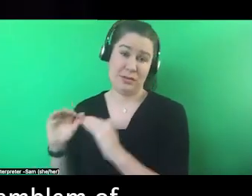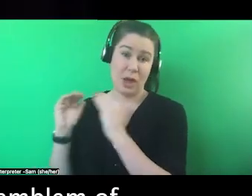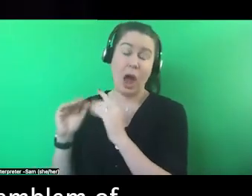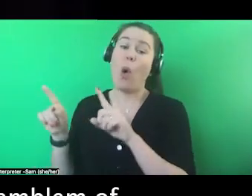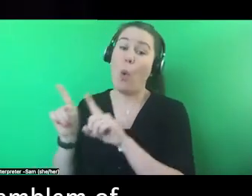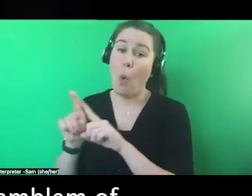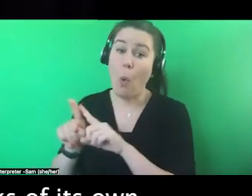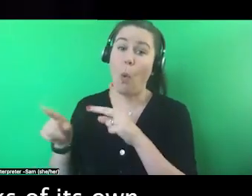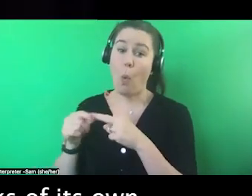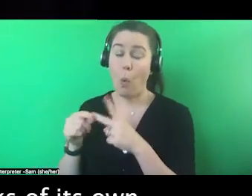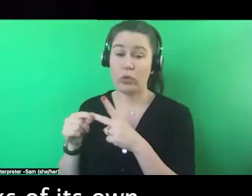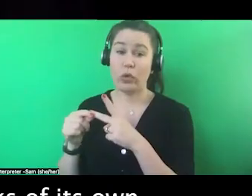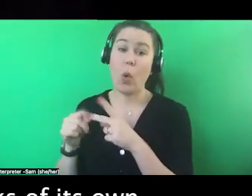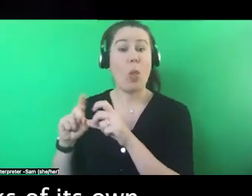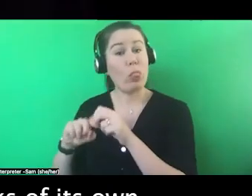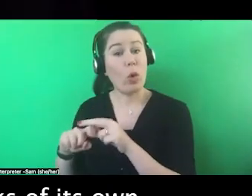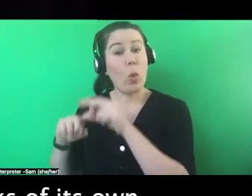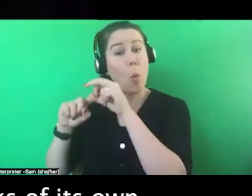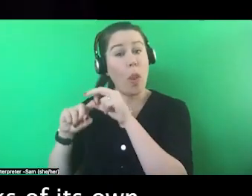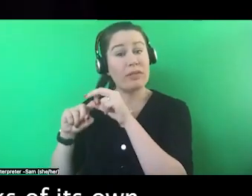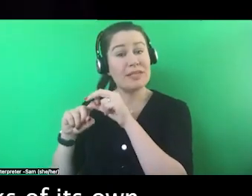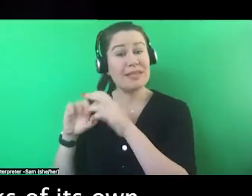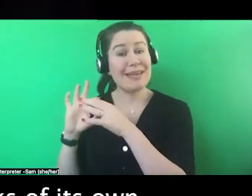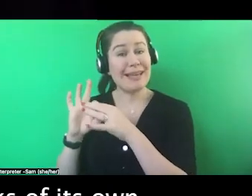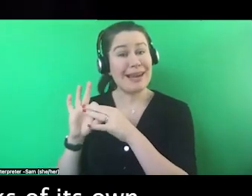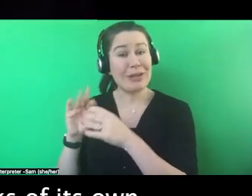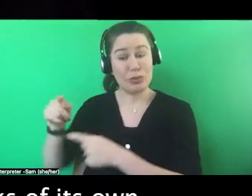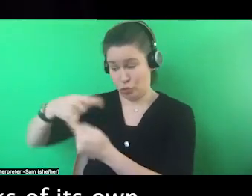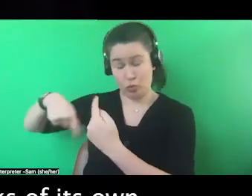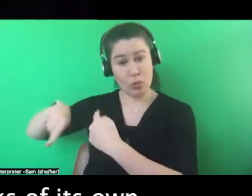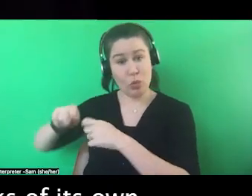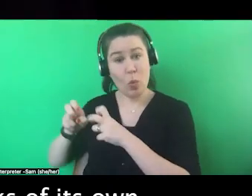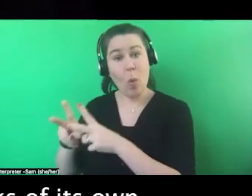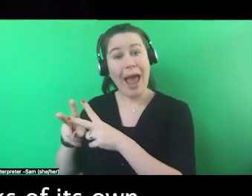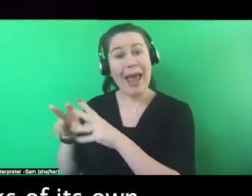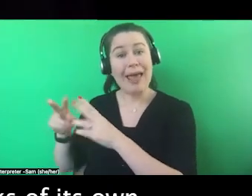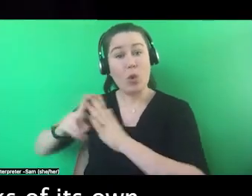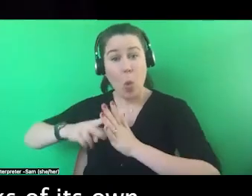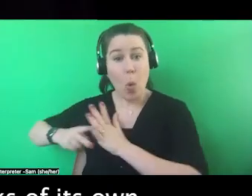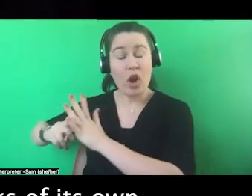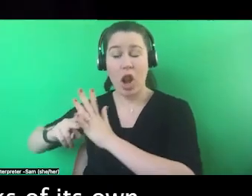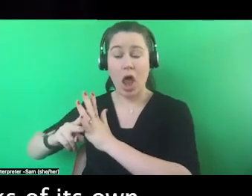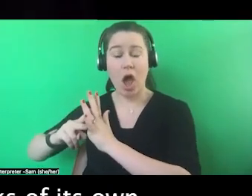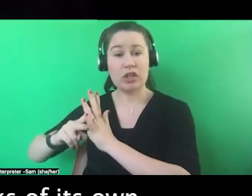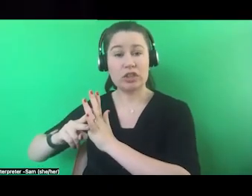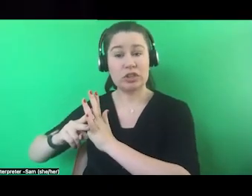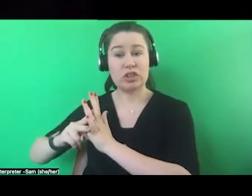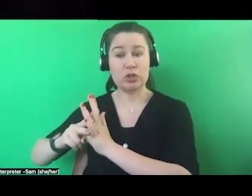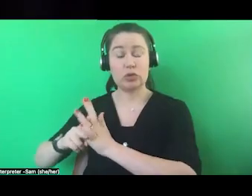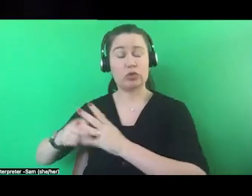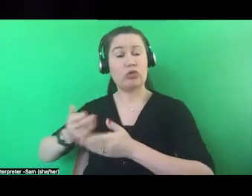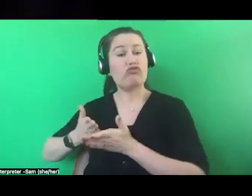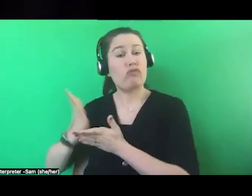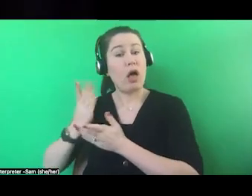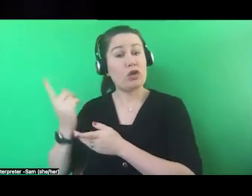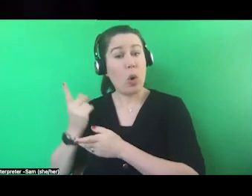emblem of quality that we found in the way the organization thinks of its own pathway. There is